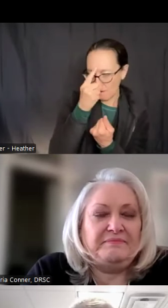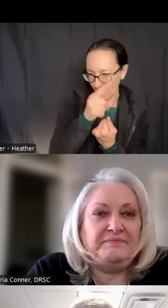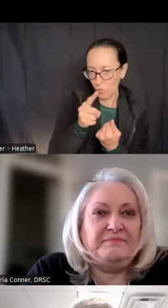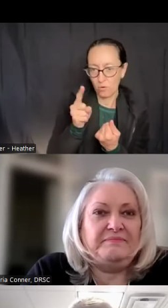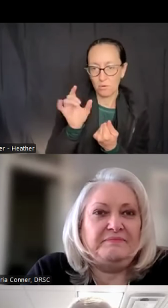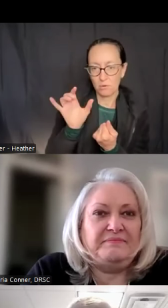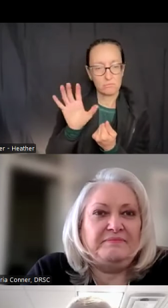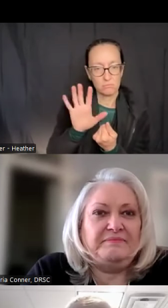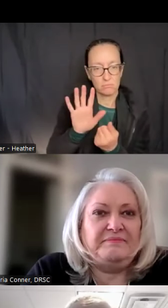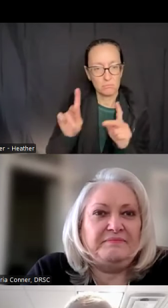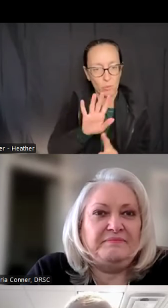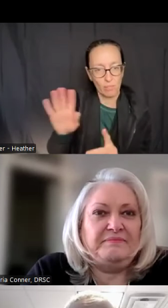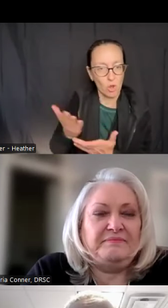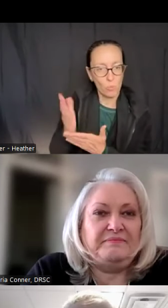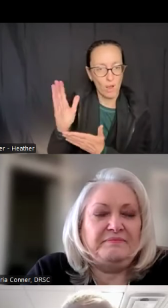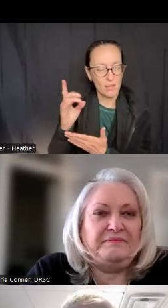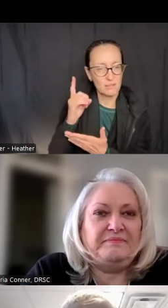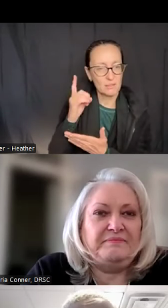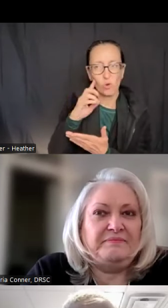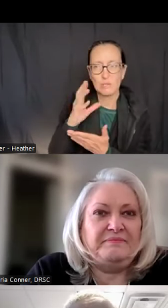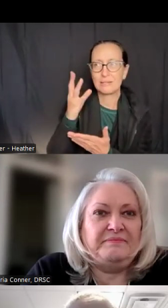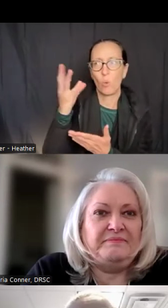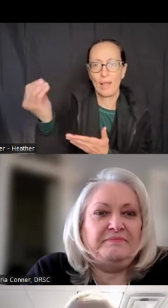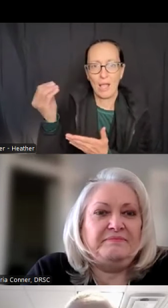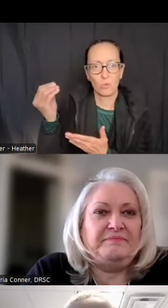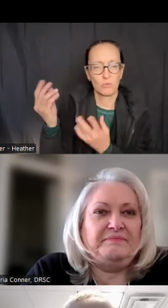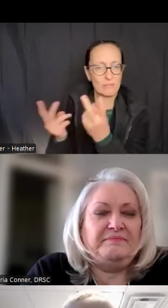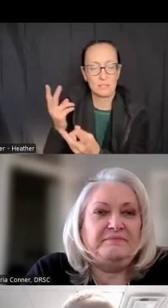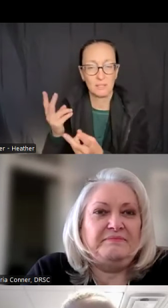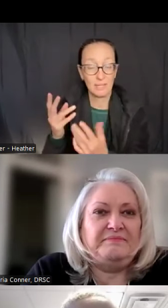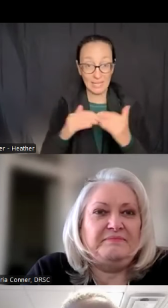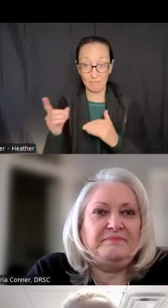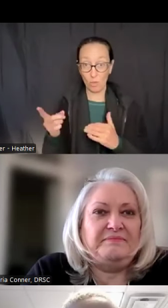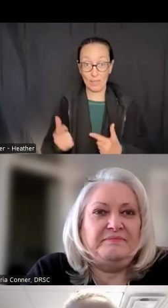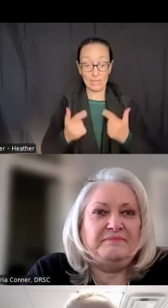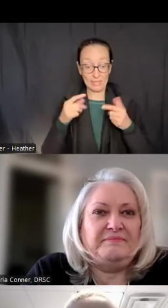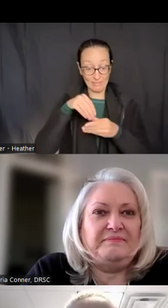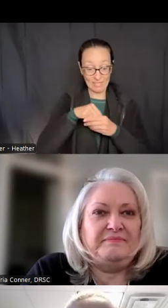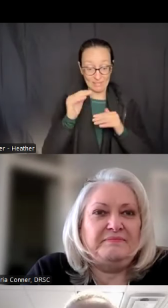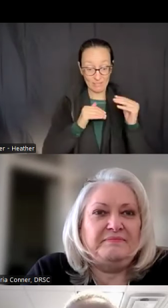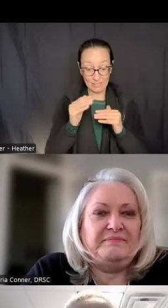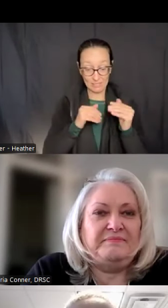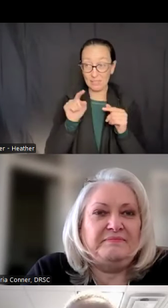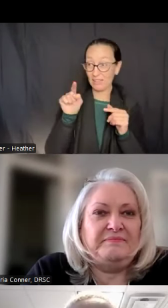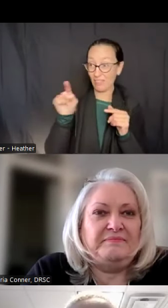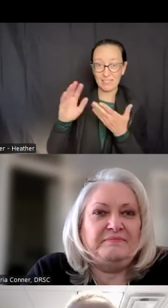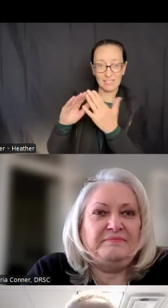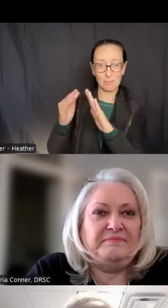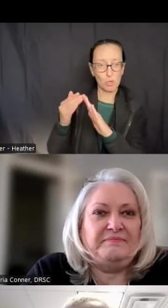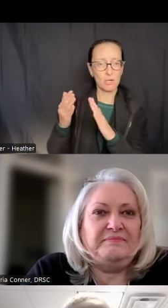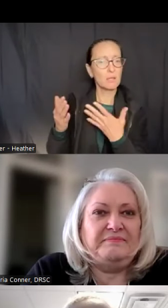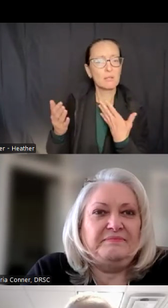also. Because even though they're in a facility, that's still part of the community. So whatever